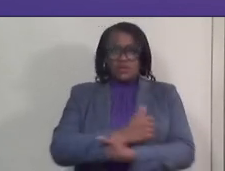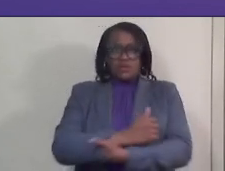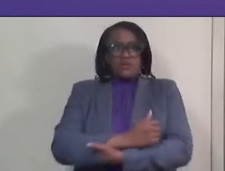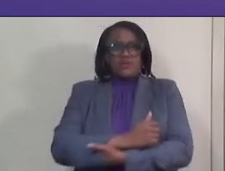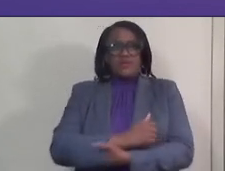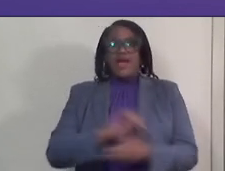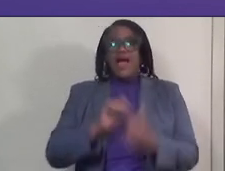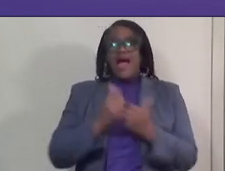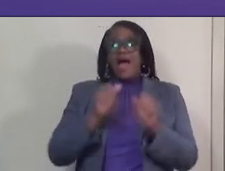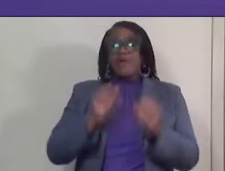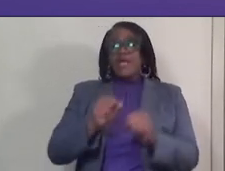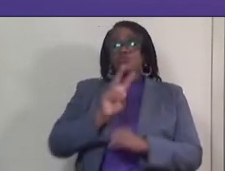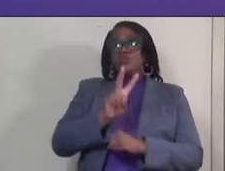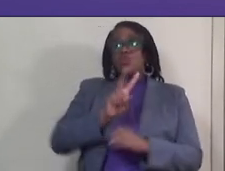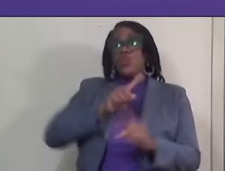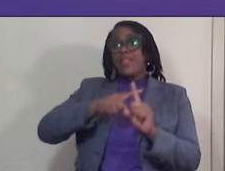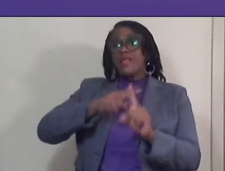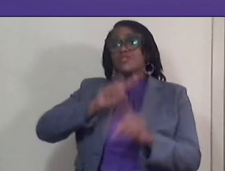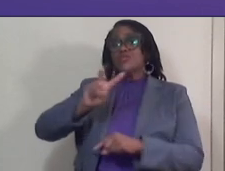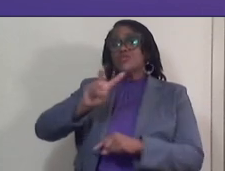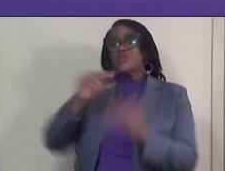2 + 2 = 6?